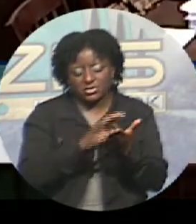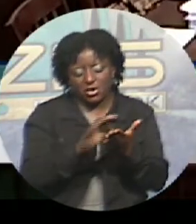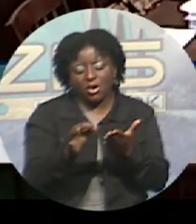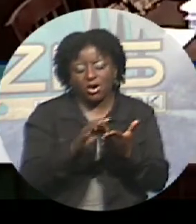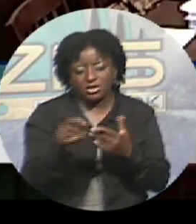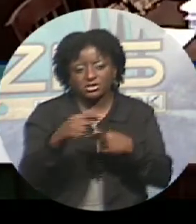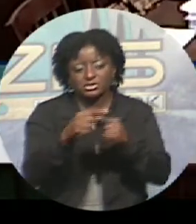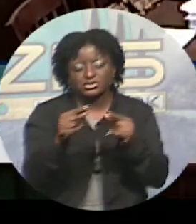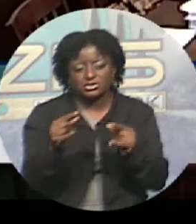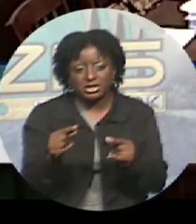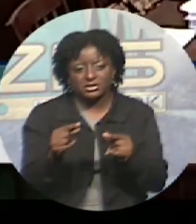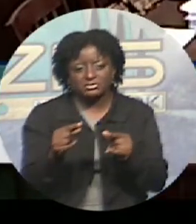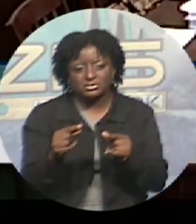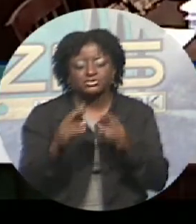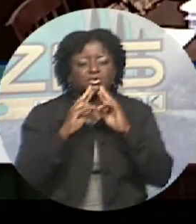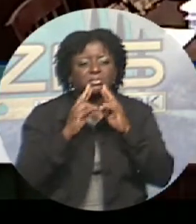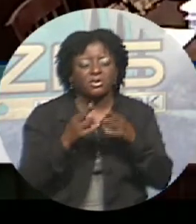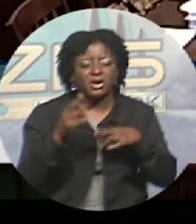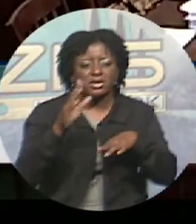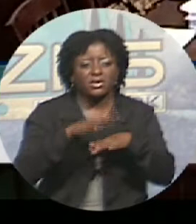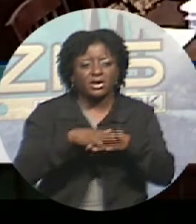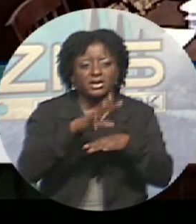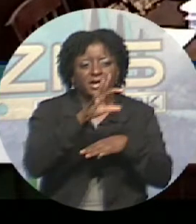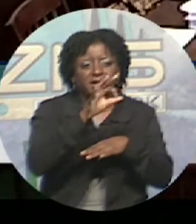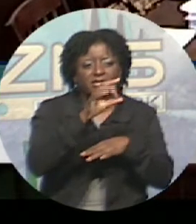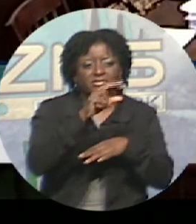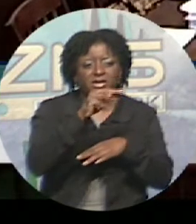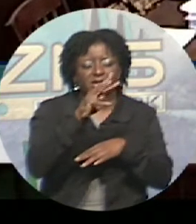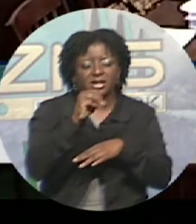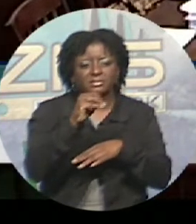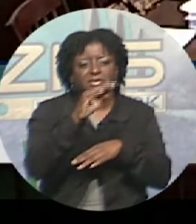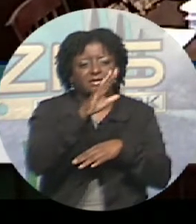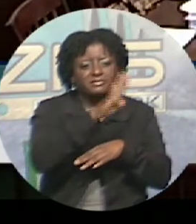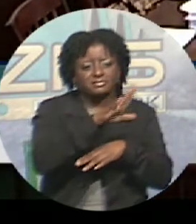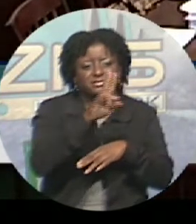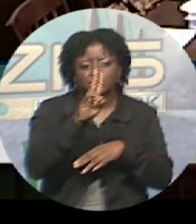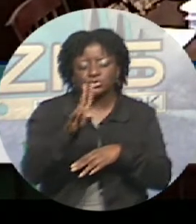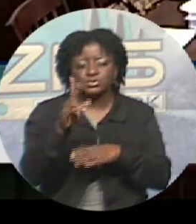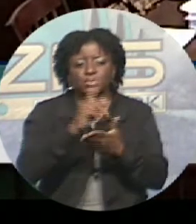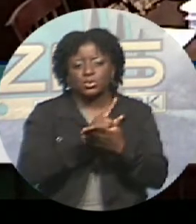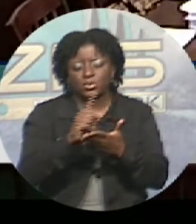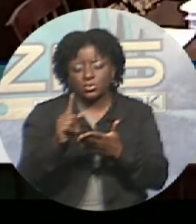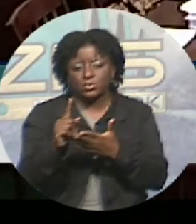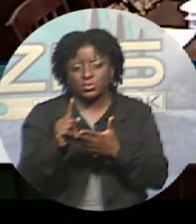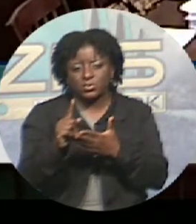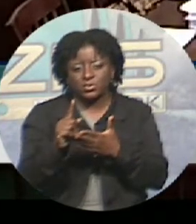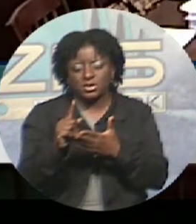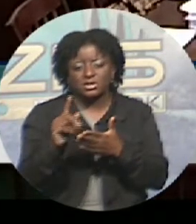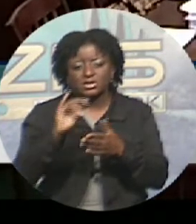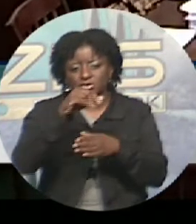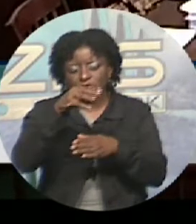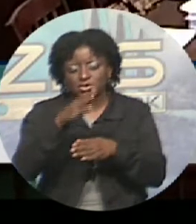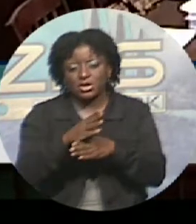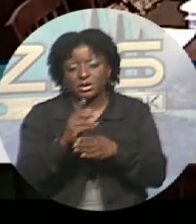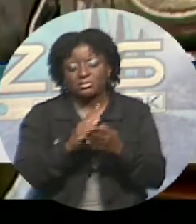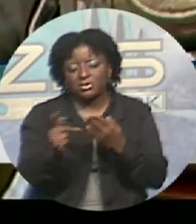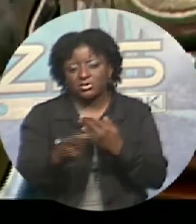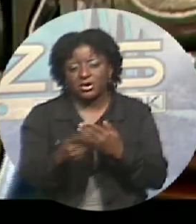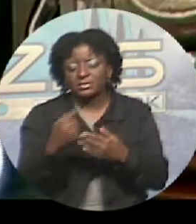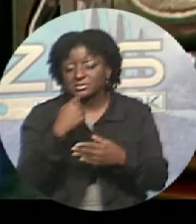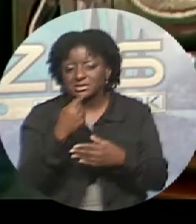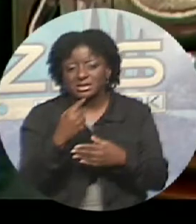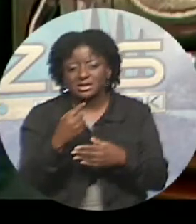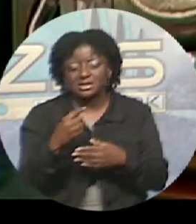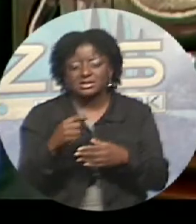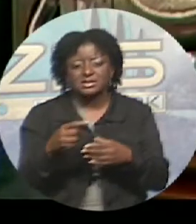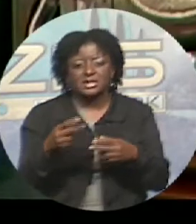Free National Movement's 52-week jobs program, painted a picture of one that was wrought with vulnerabilities and deficiencies.